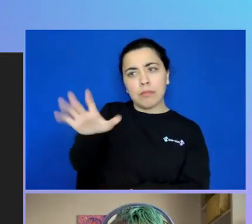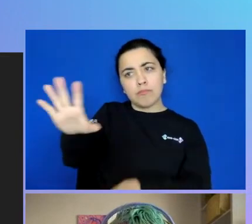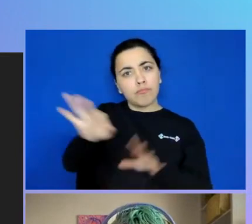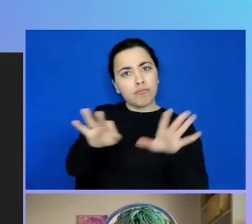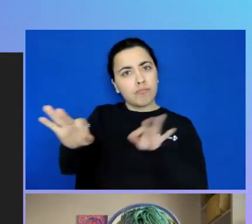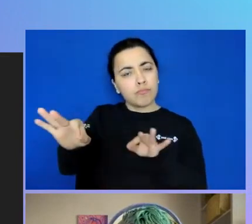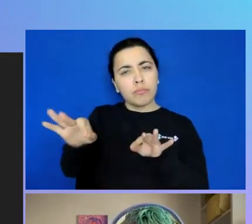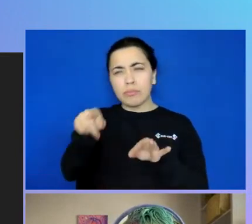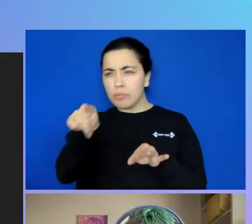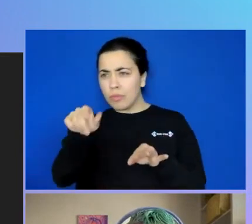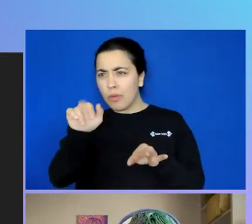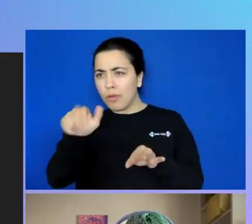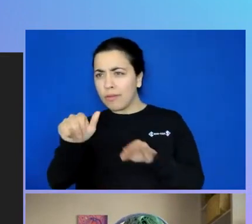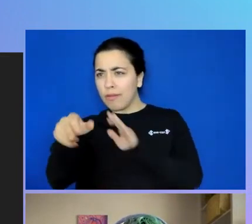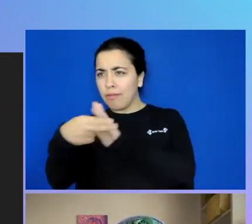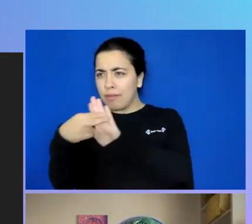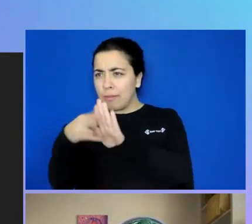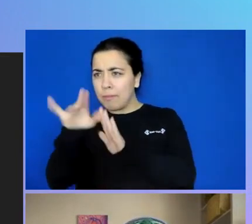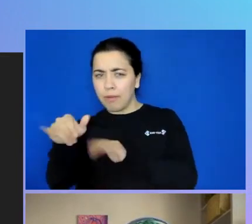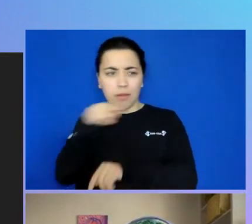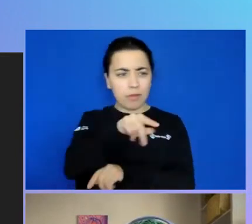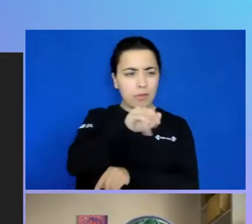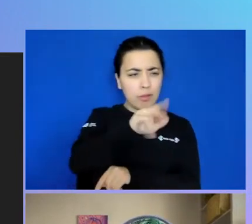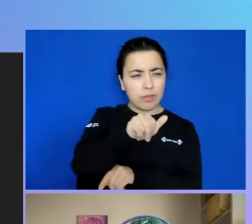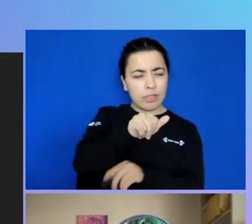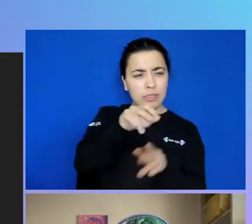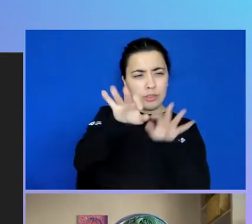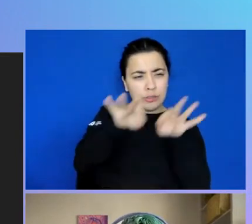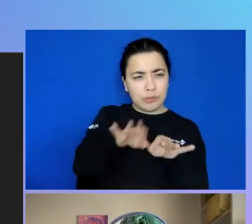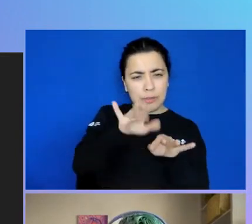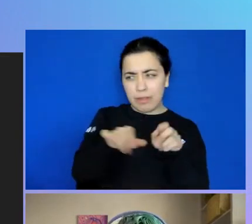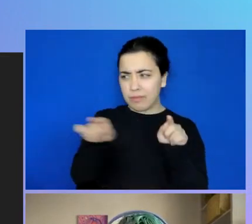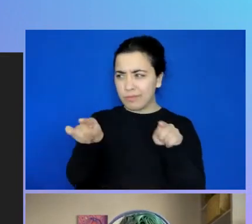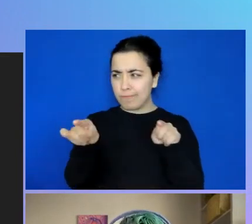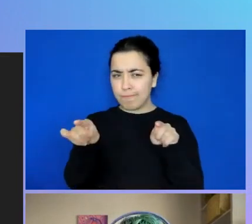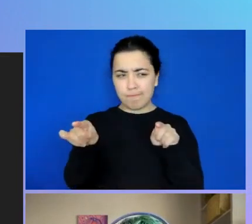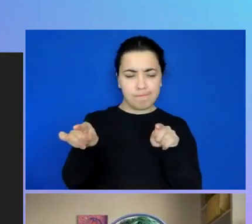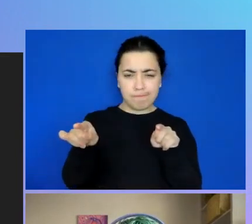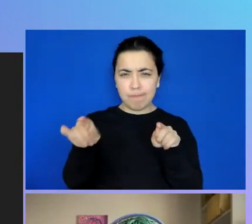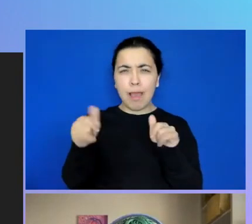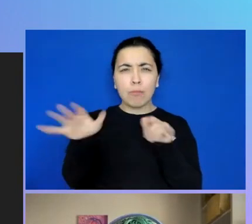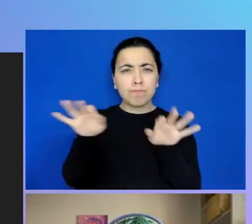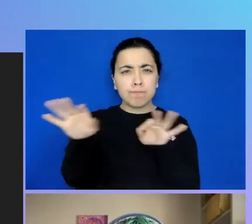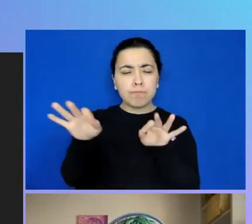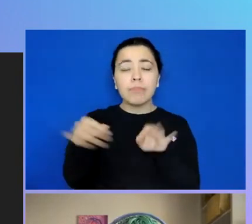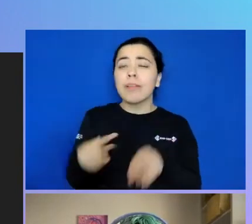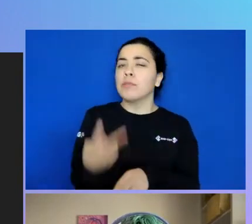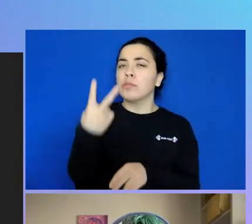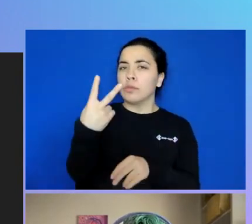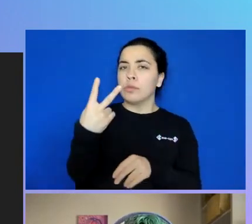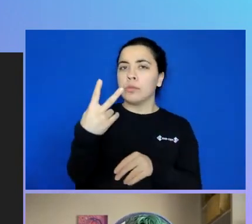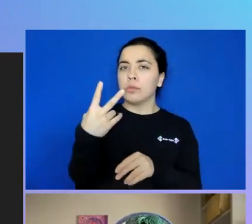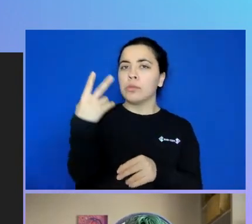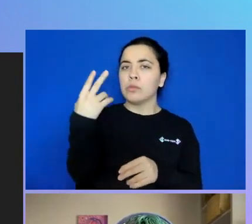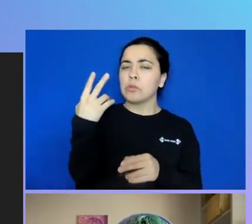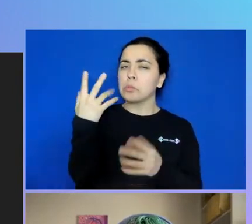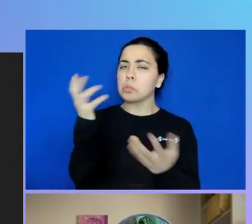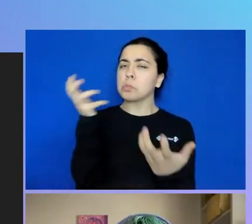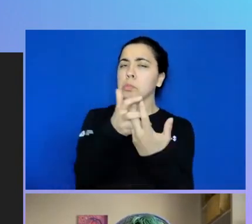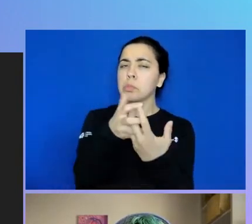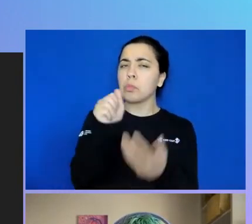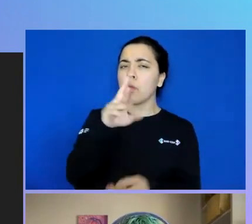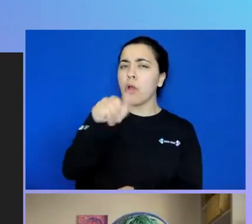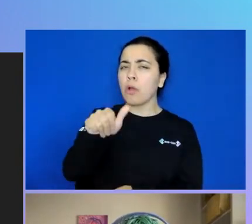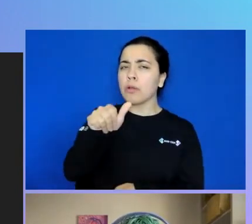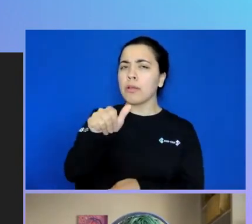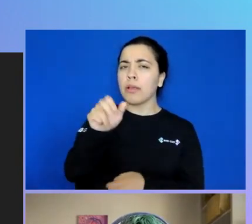or aria described by. So in this case, as I've explained with our examples, there's two reasonable aria attributes that can be used